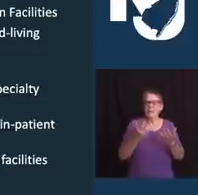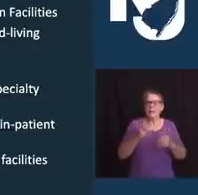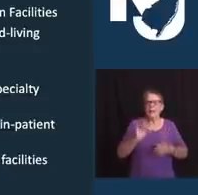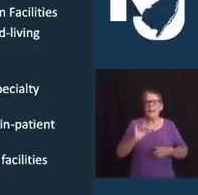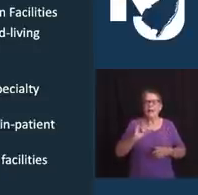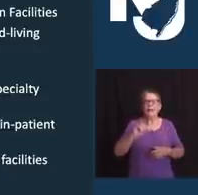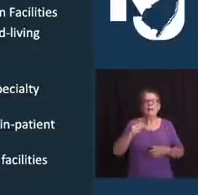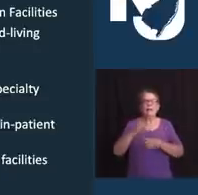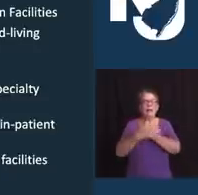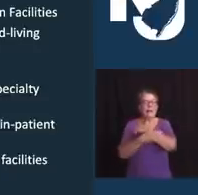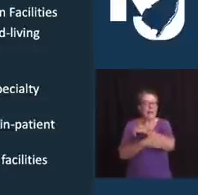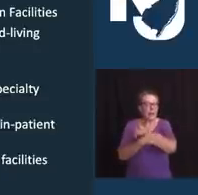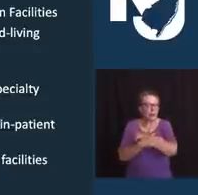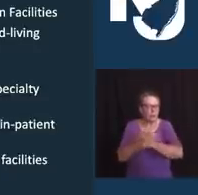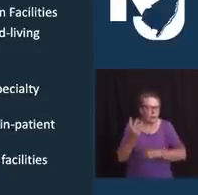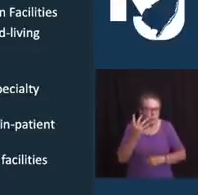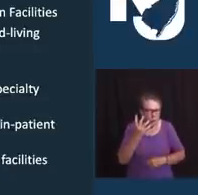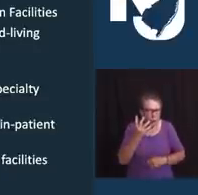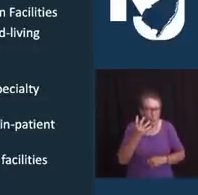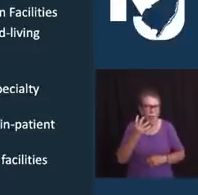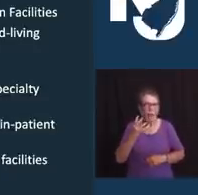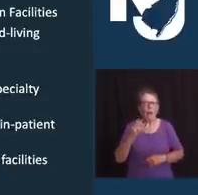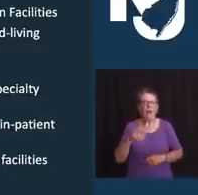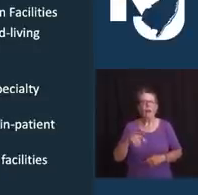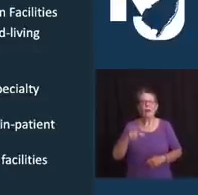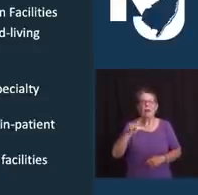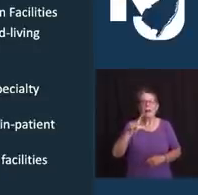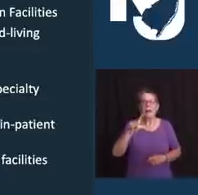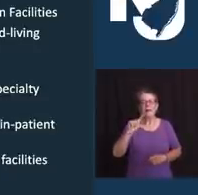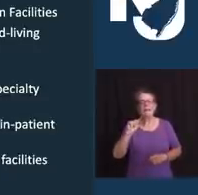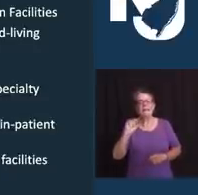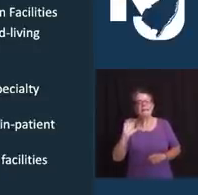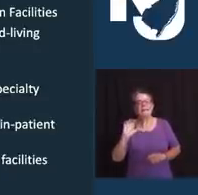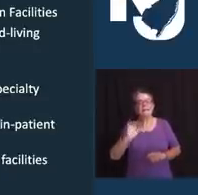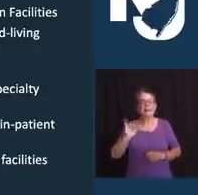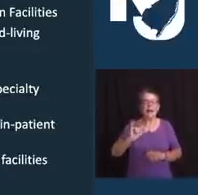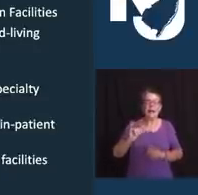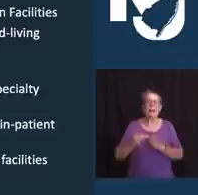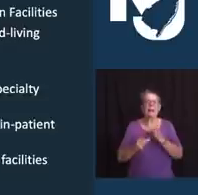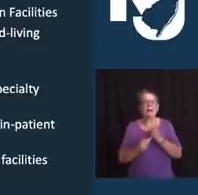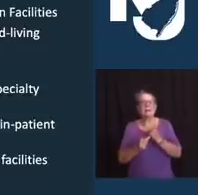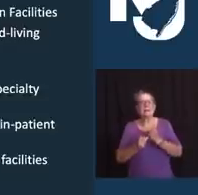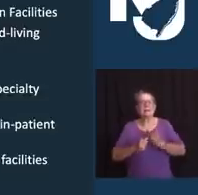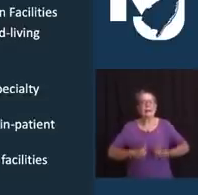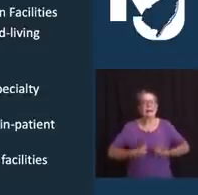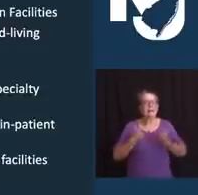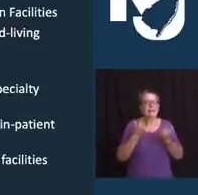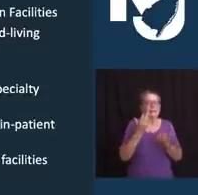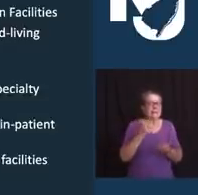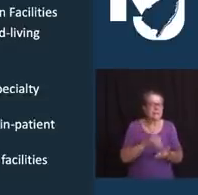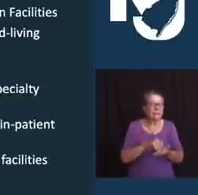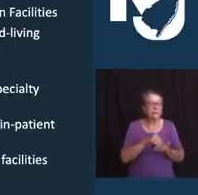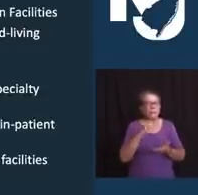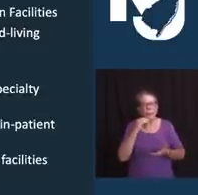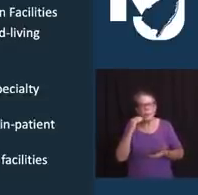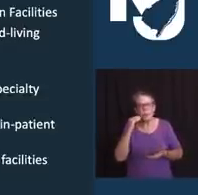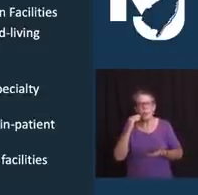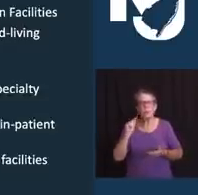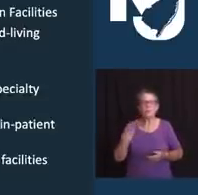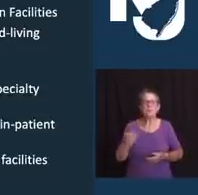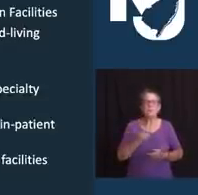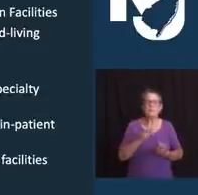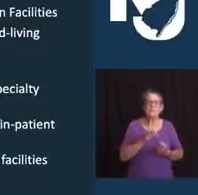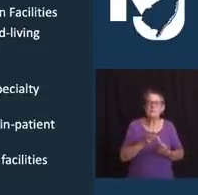facilities, long-term care and assisted living facilities, acute care and specialty